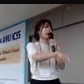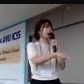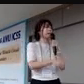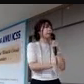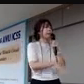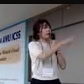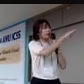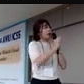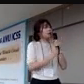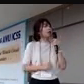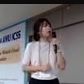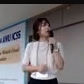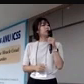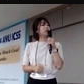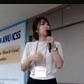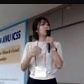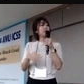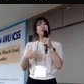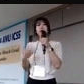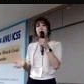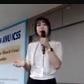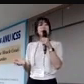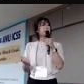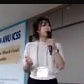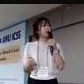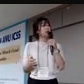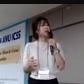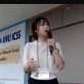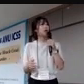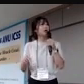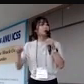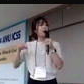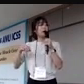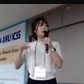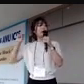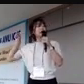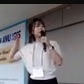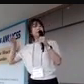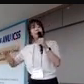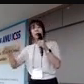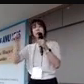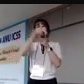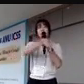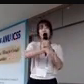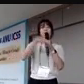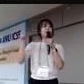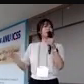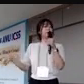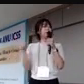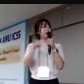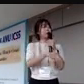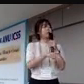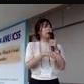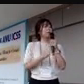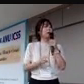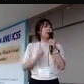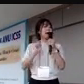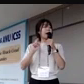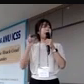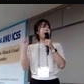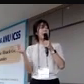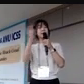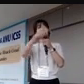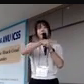what. In 42, only the verb is marked, so we don't actually point to give over pronouns, but we